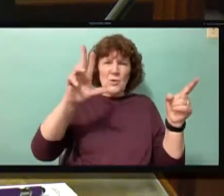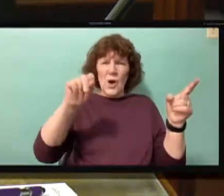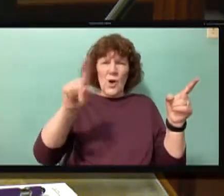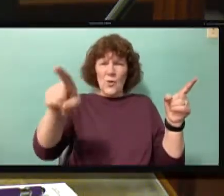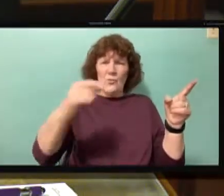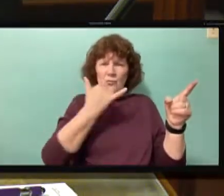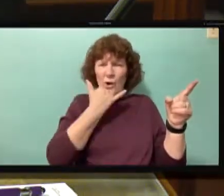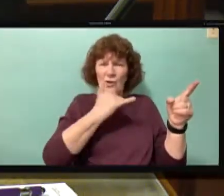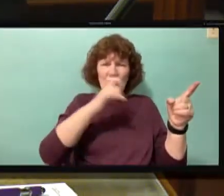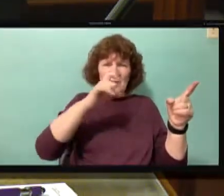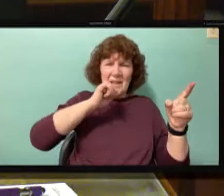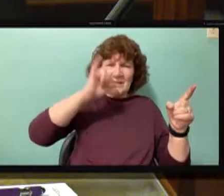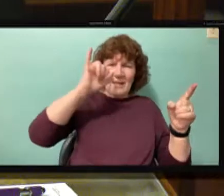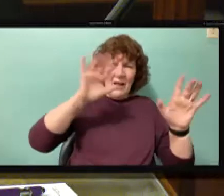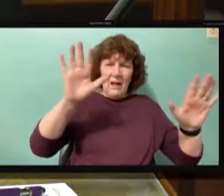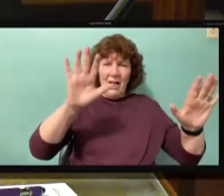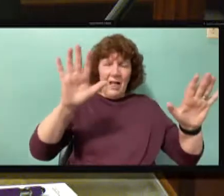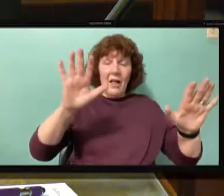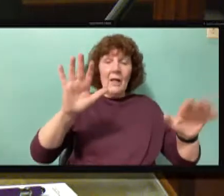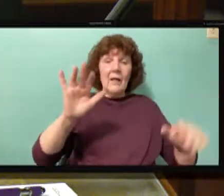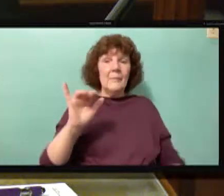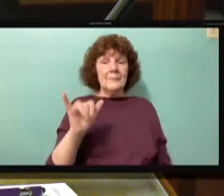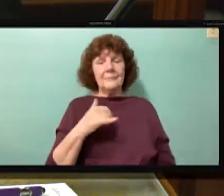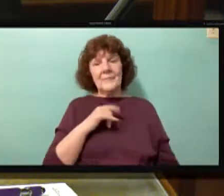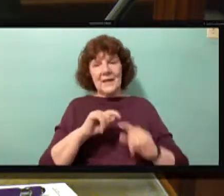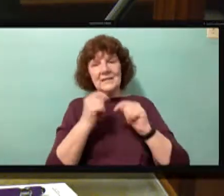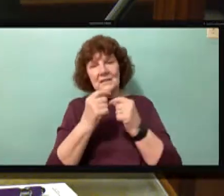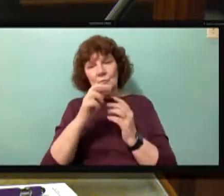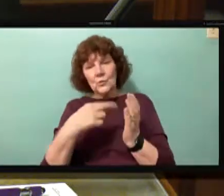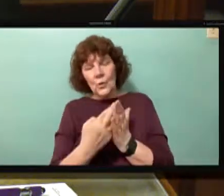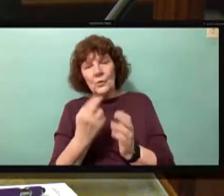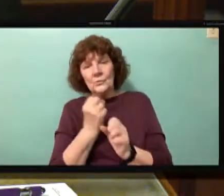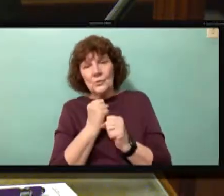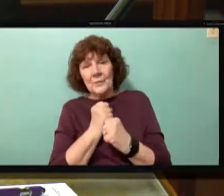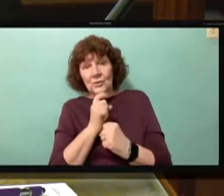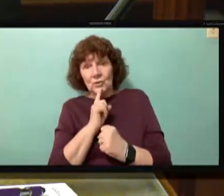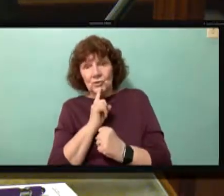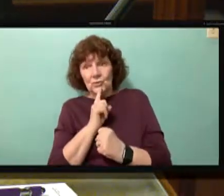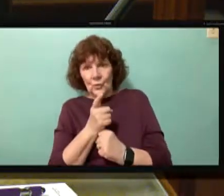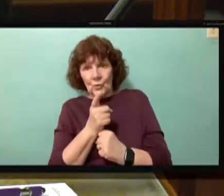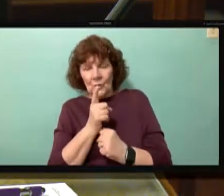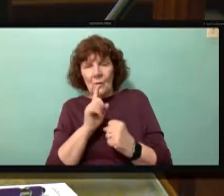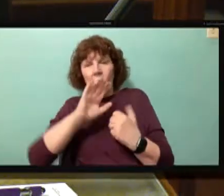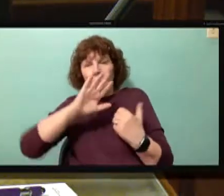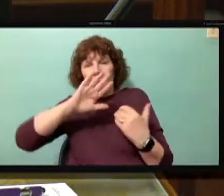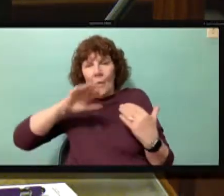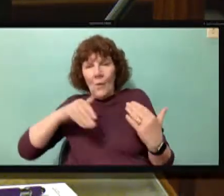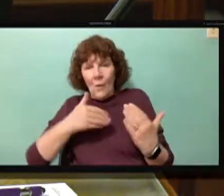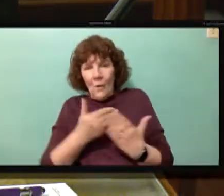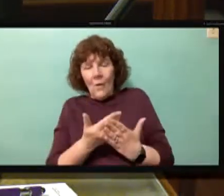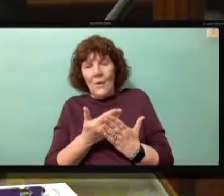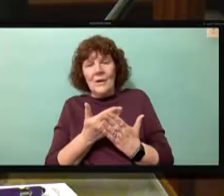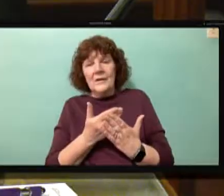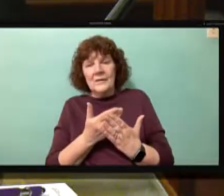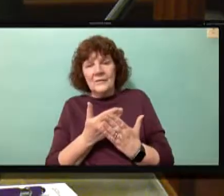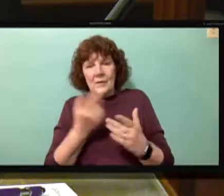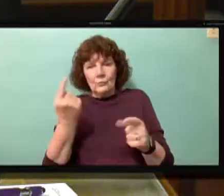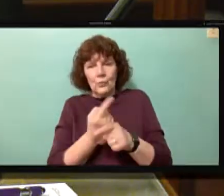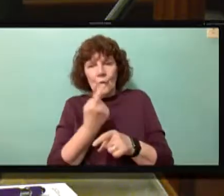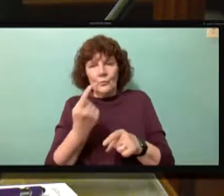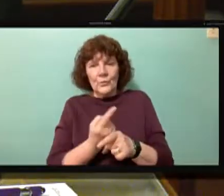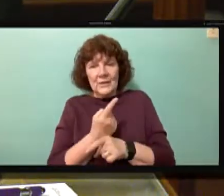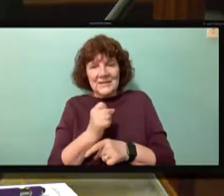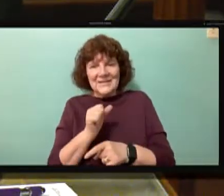So that's kind of my team's role too, is to try and make sure all of the appropriate stakeholders are in